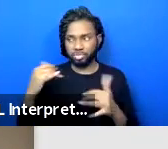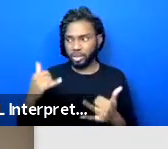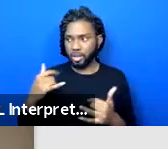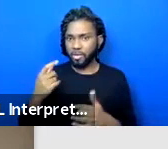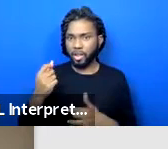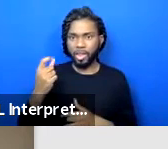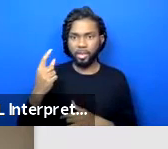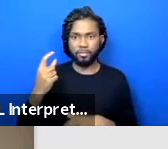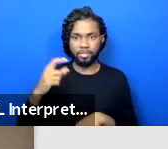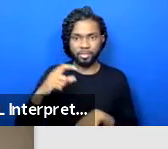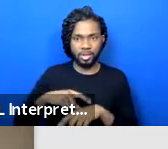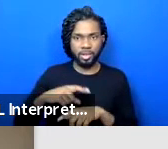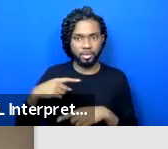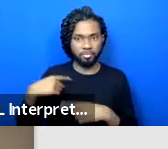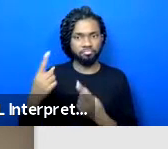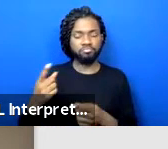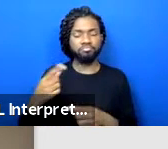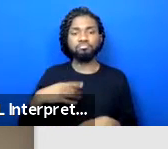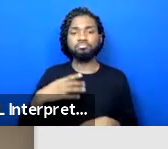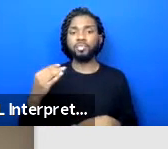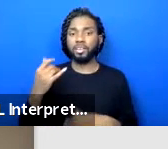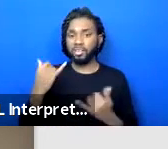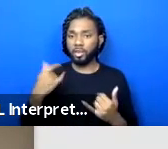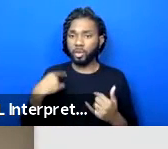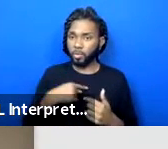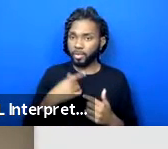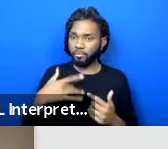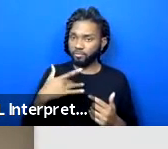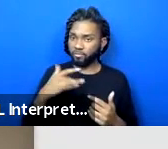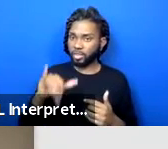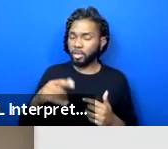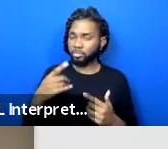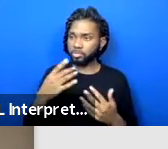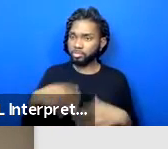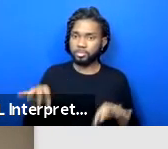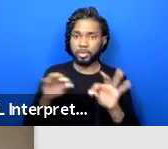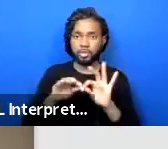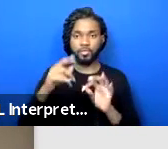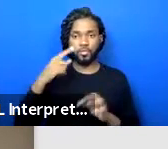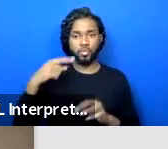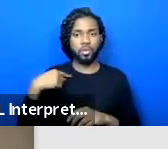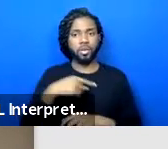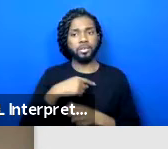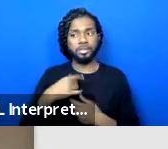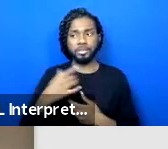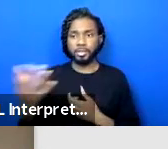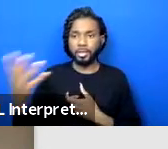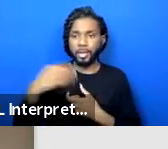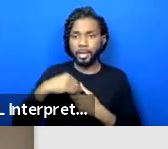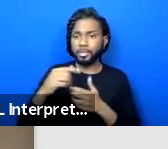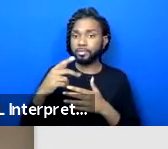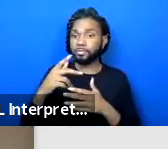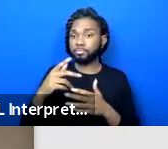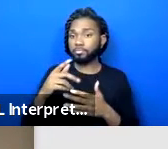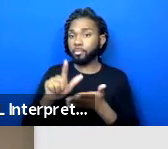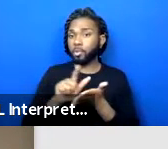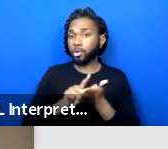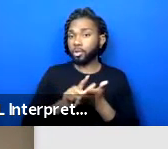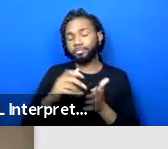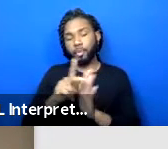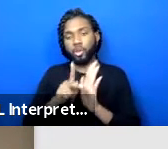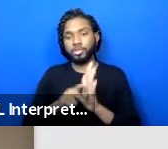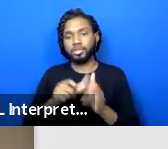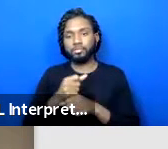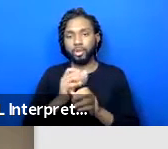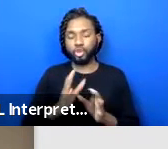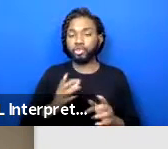institute. And really, we found it necessary to engage policymakers, both at the federal level,